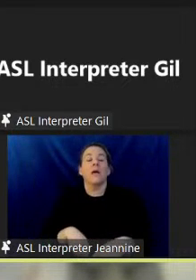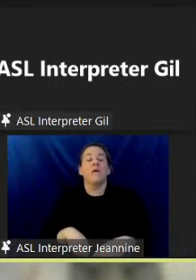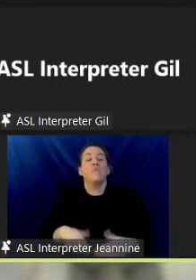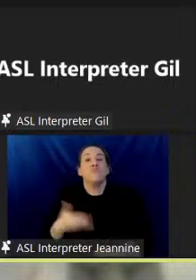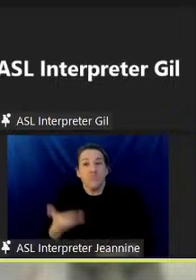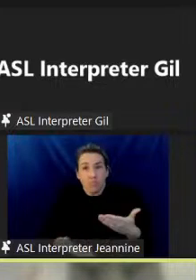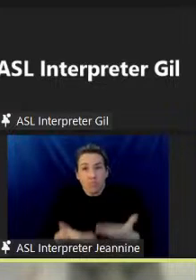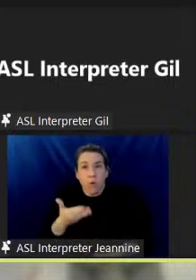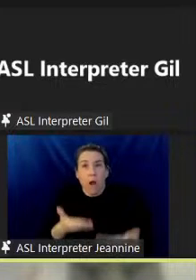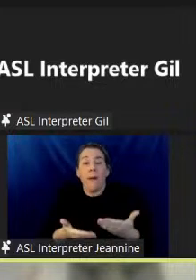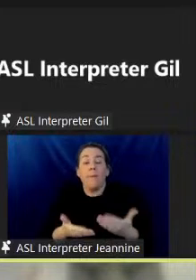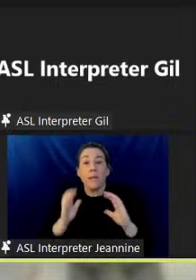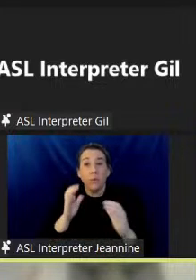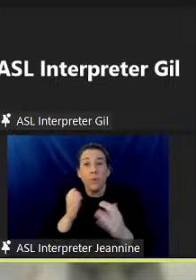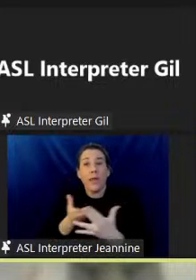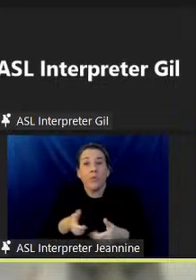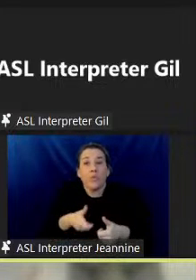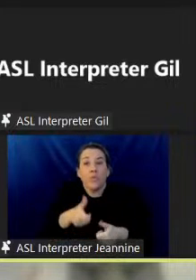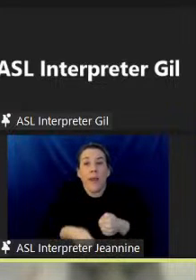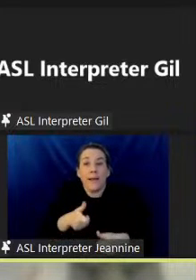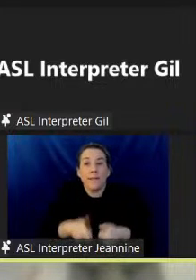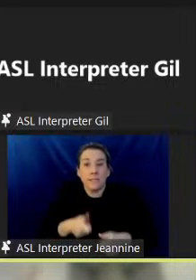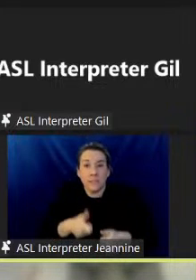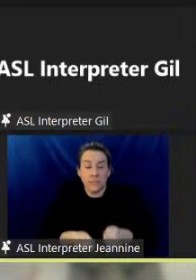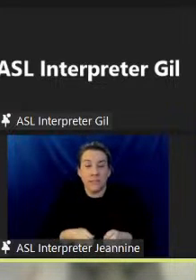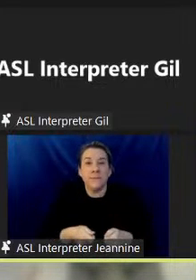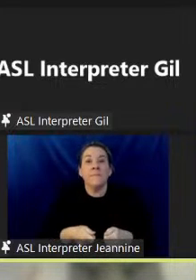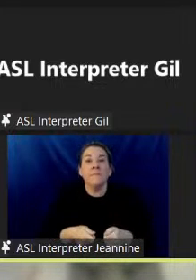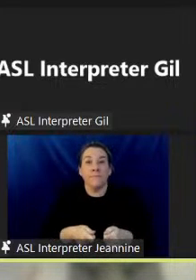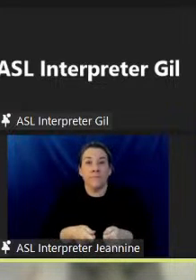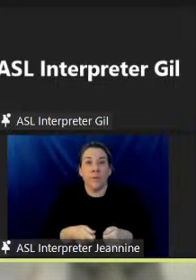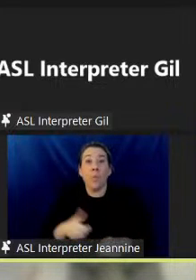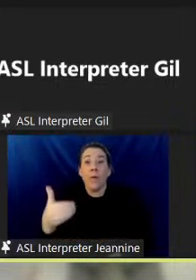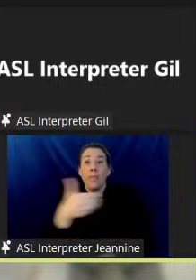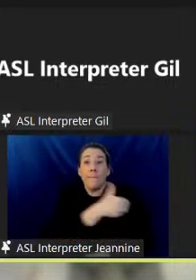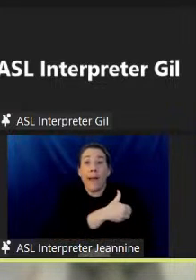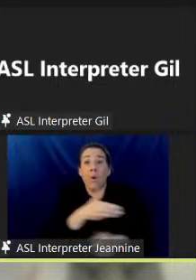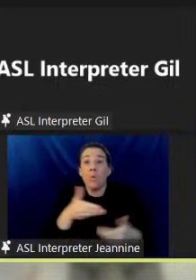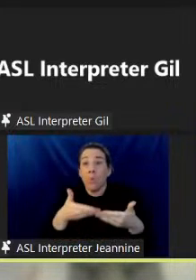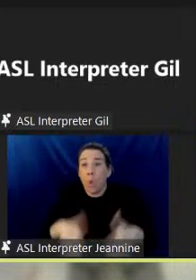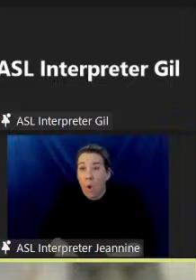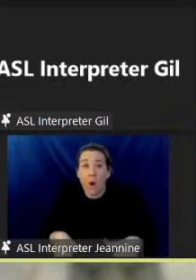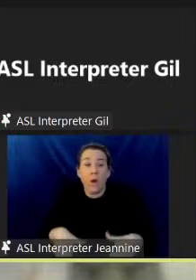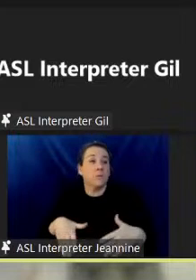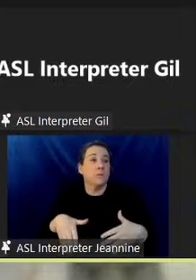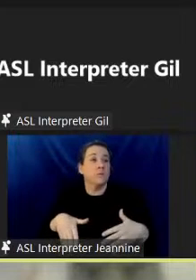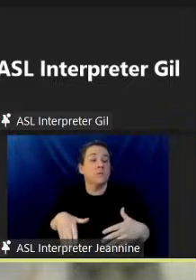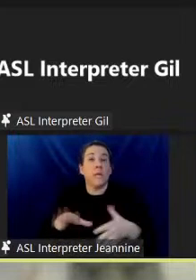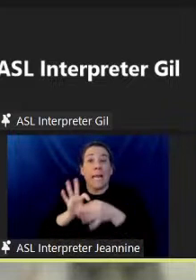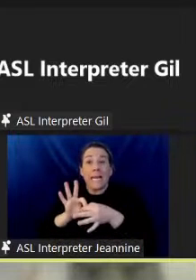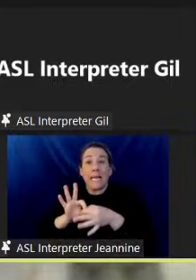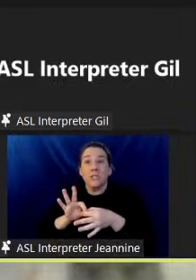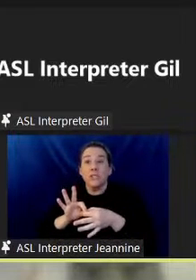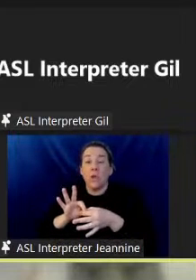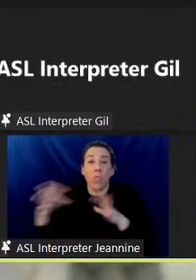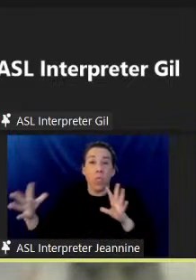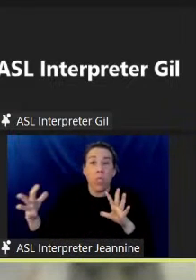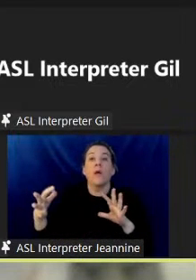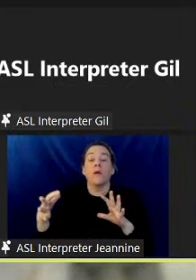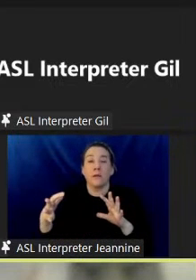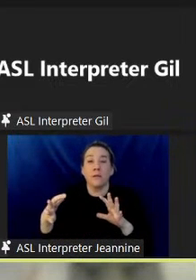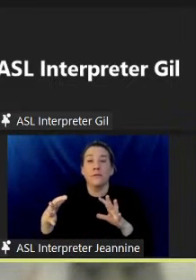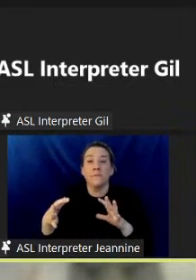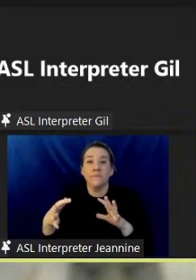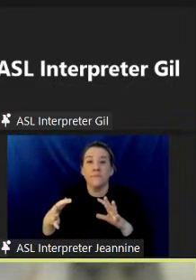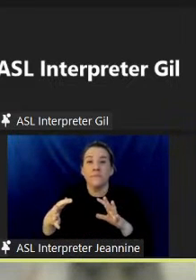is a text message because when everything else goes down because of the transmission rate